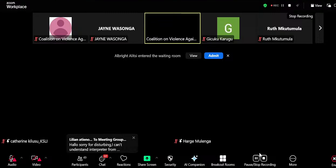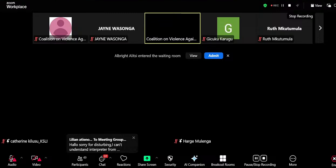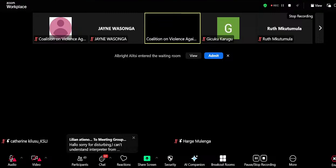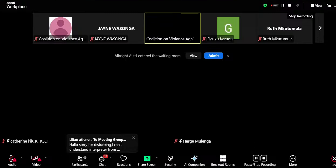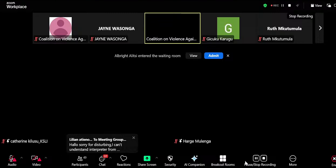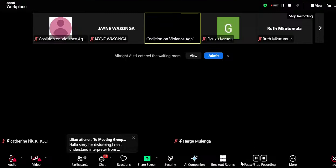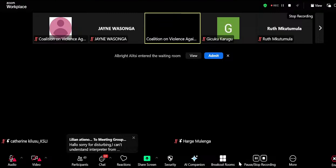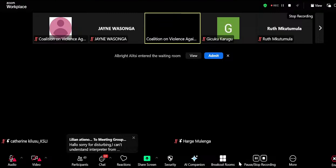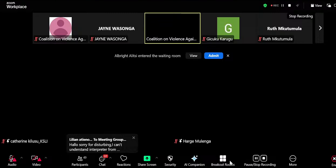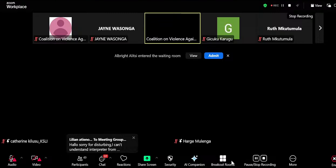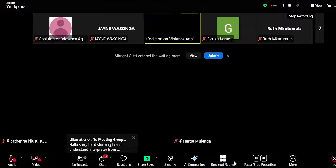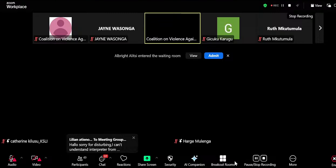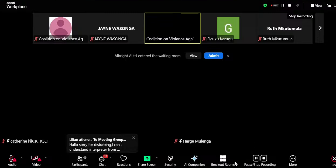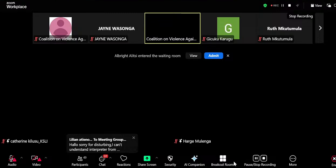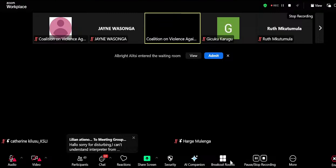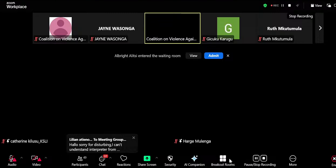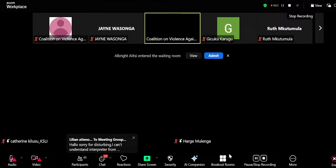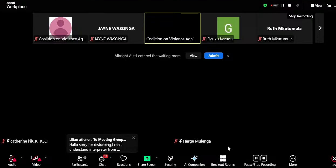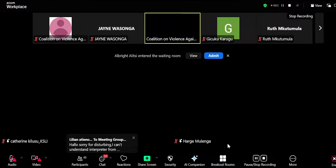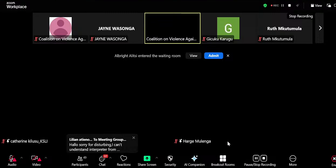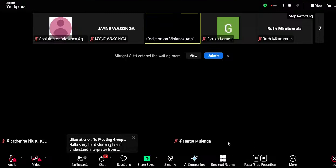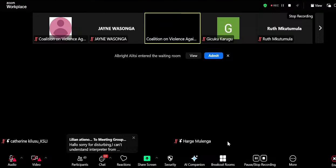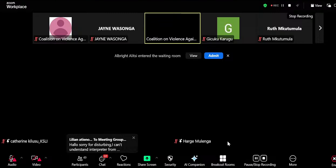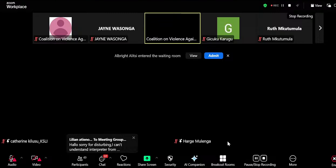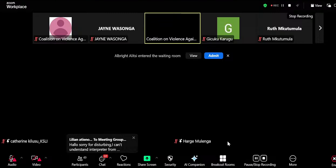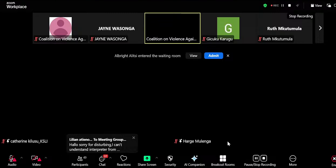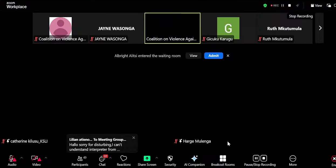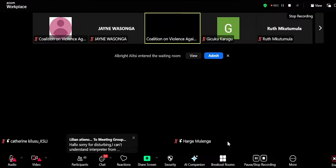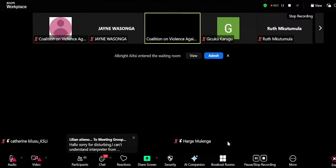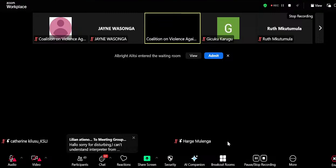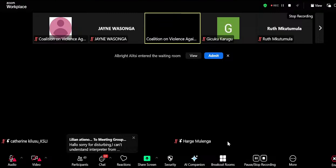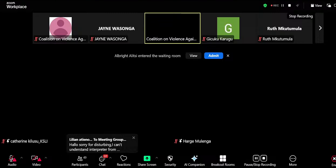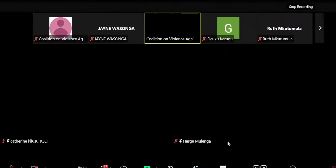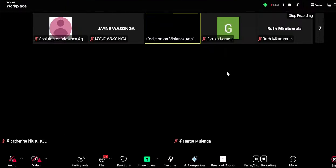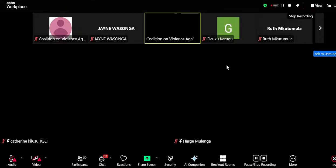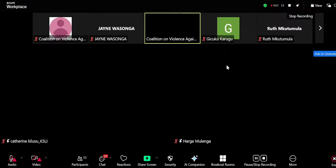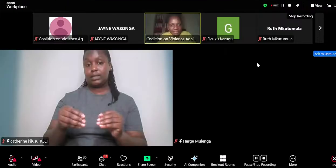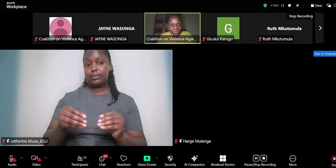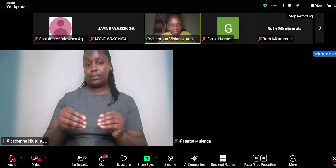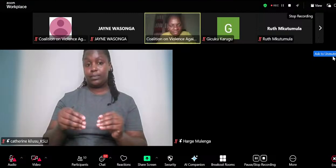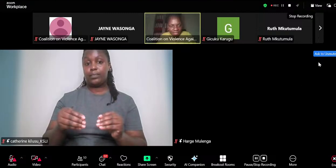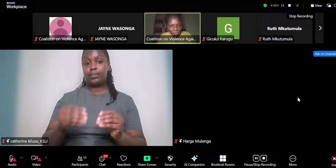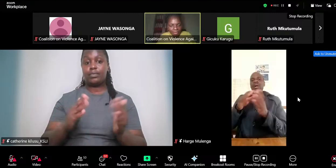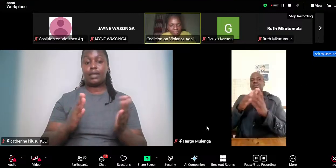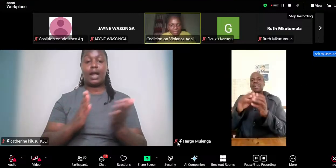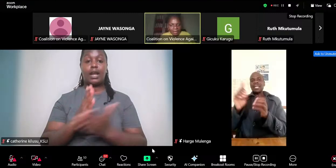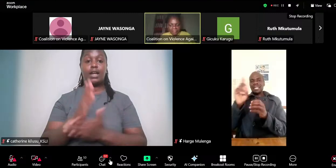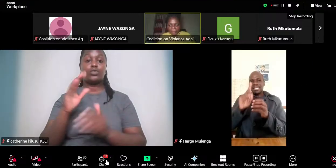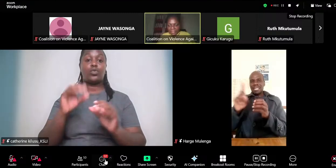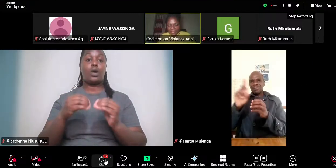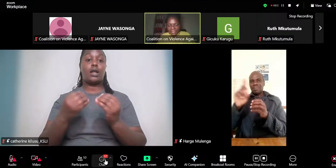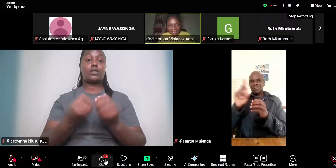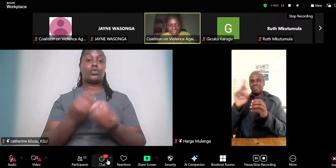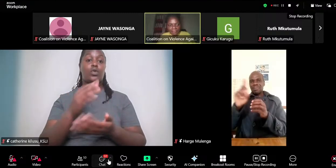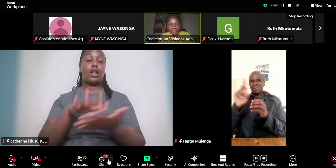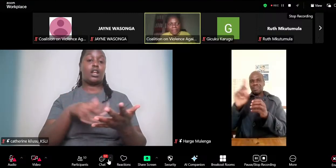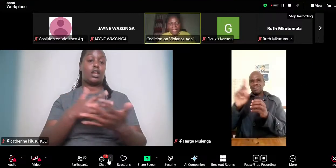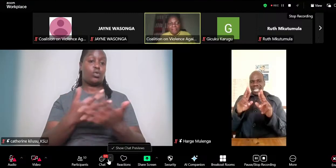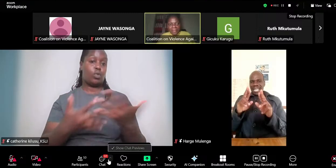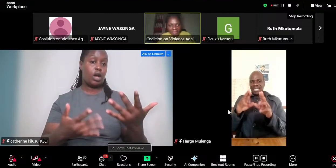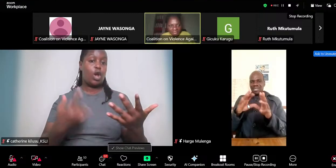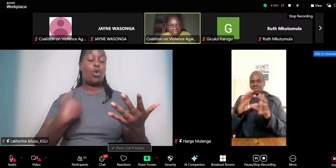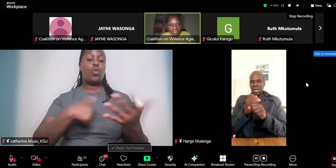So we have representatives of disability rights organizations and networks. We have representative